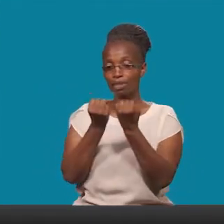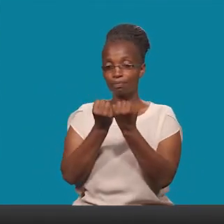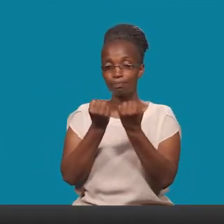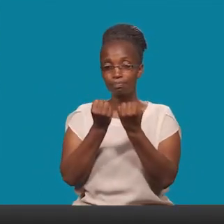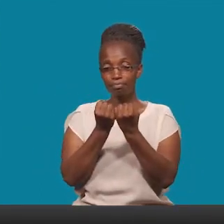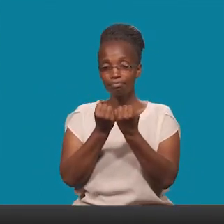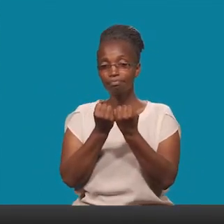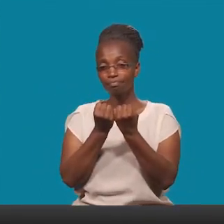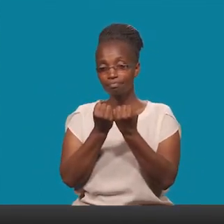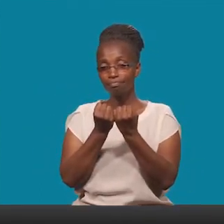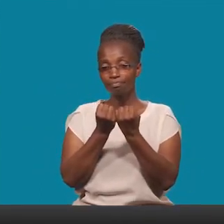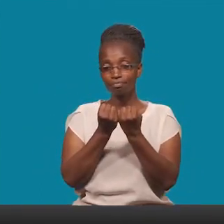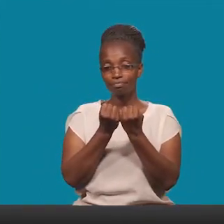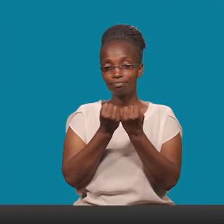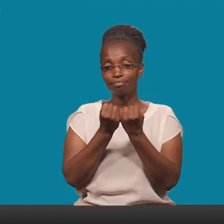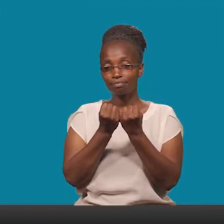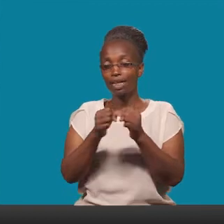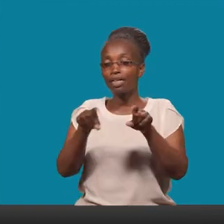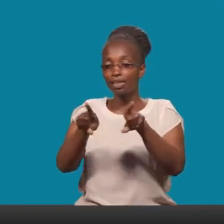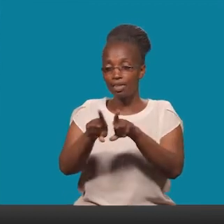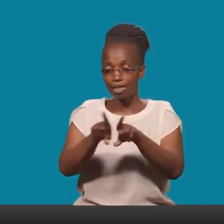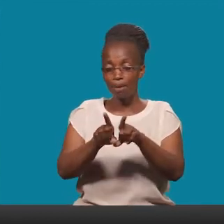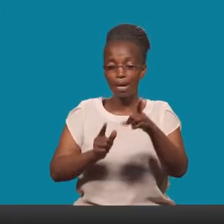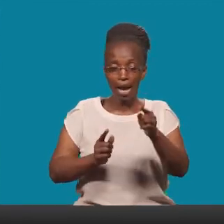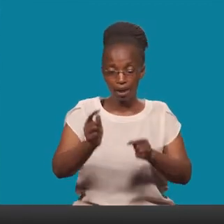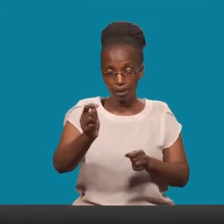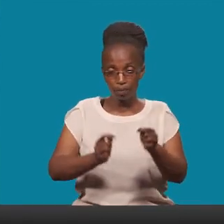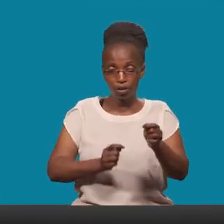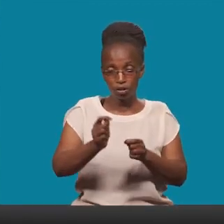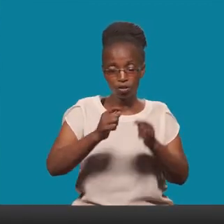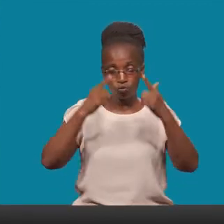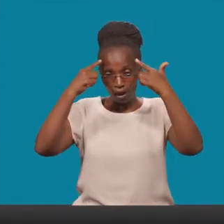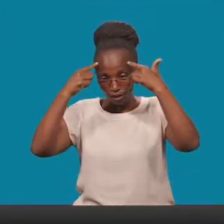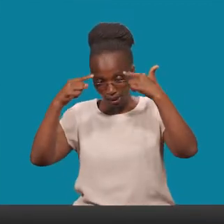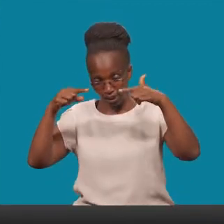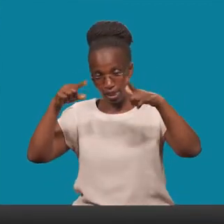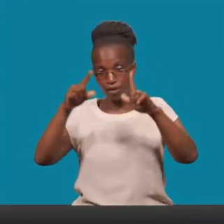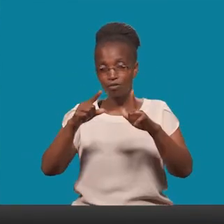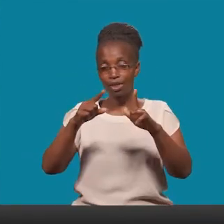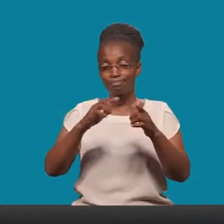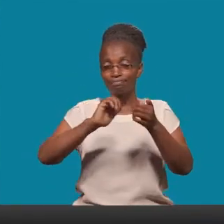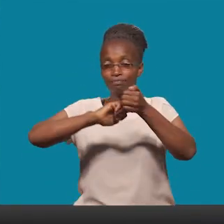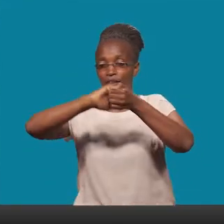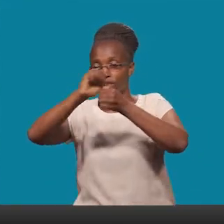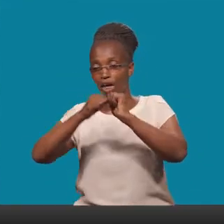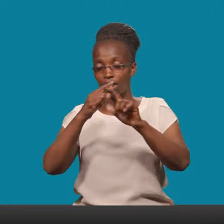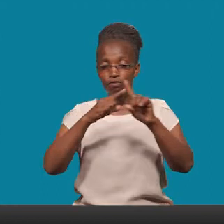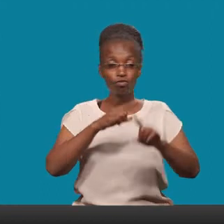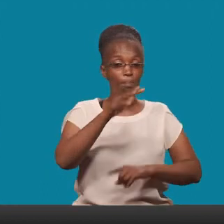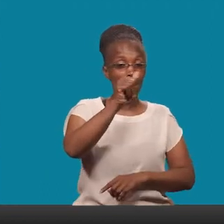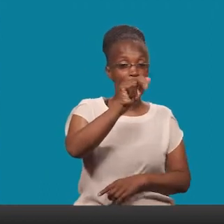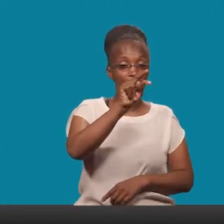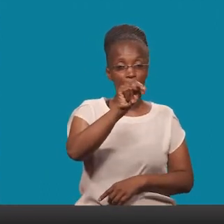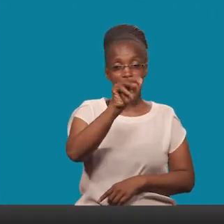ICT versatile society. It is in the tenor of this administration that we successfully